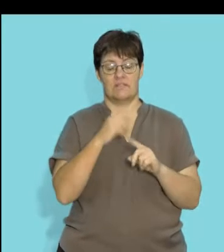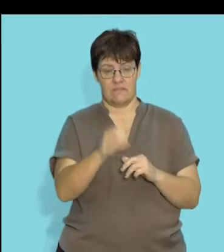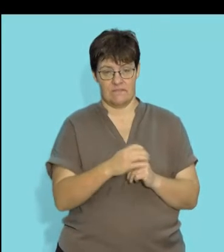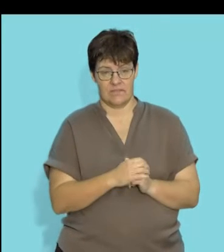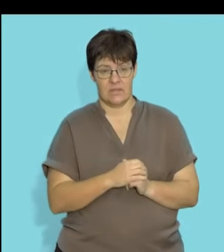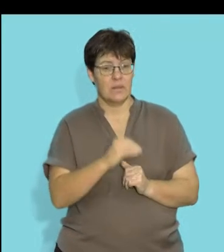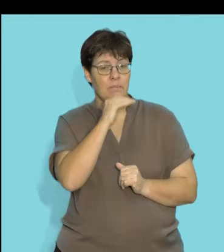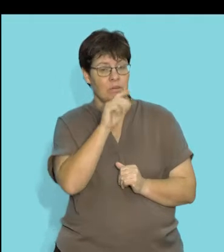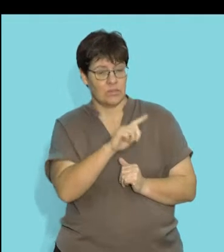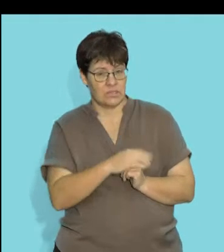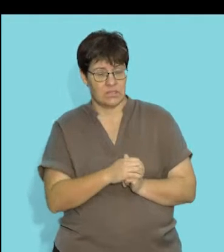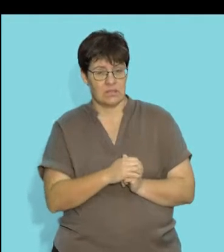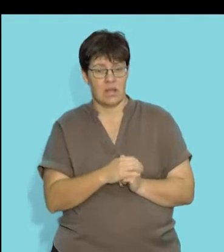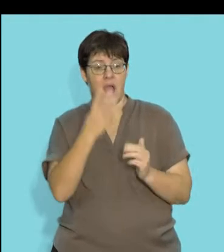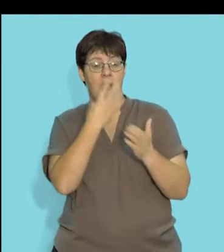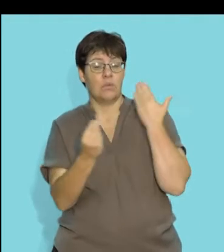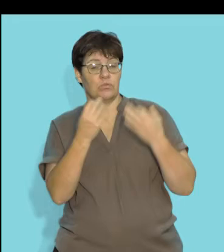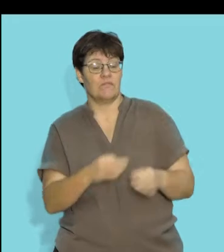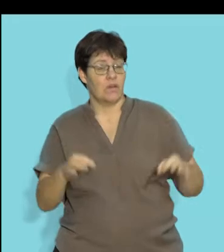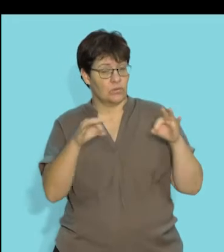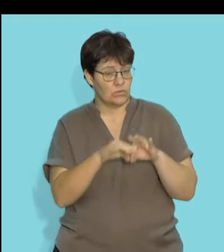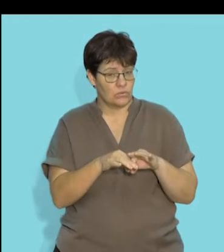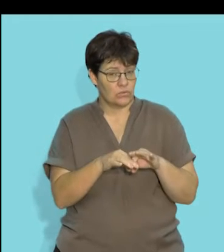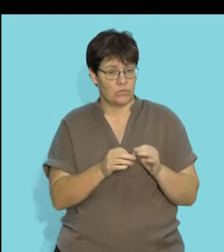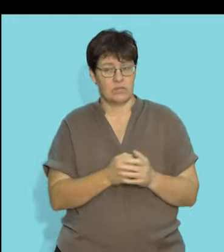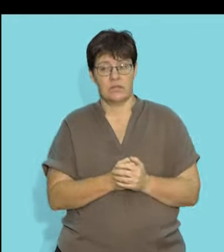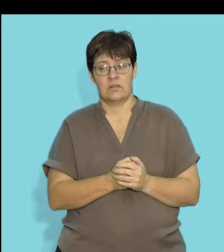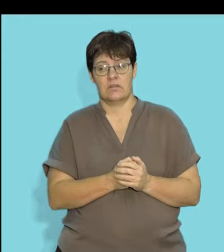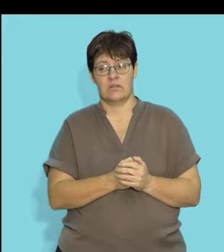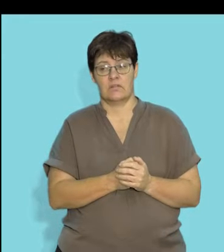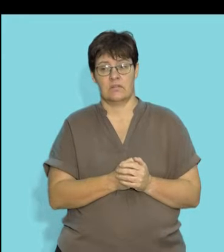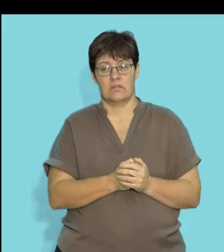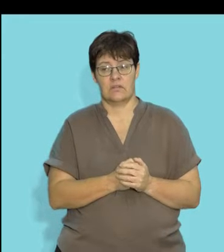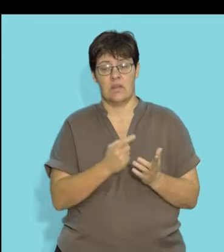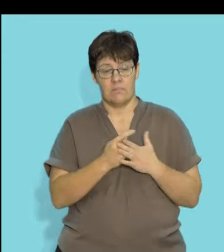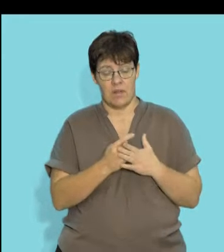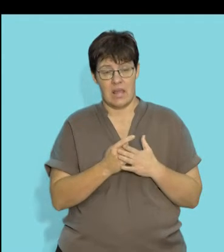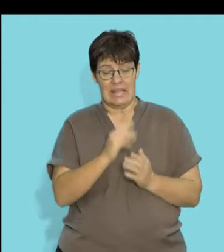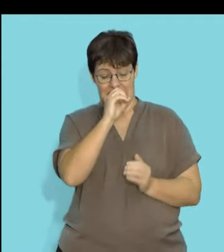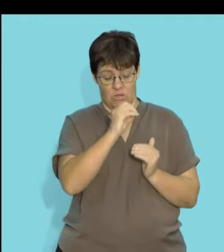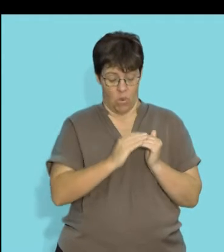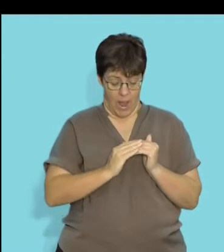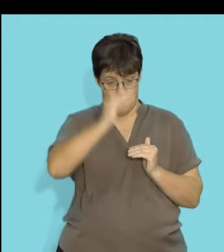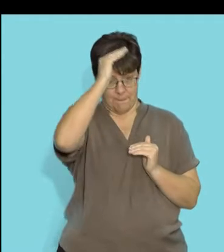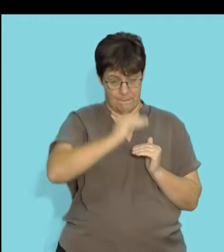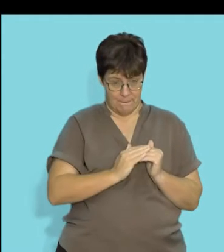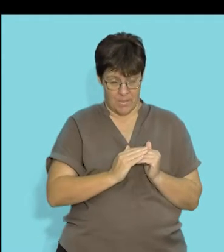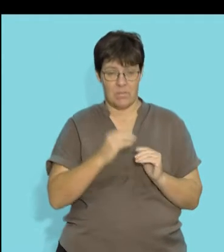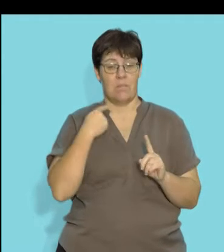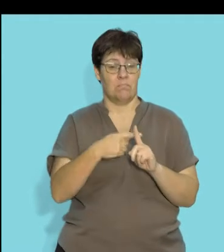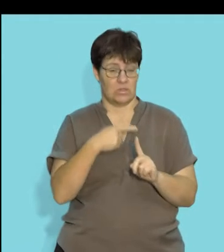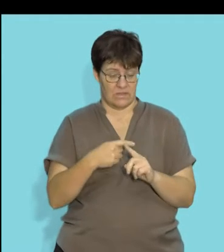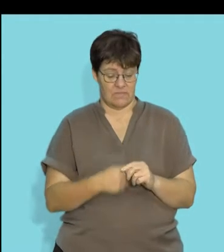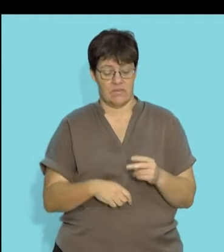output values are positive. So it means all the output values are, number 1, greater than the